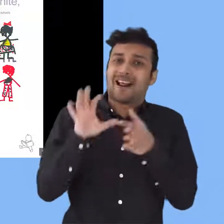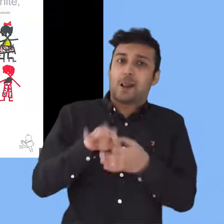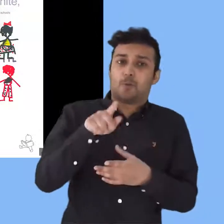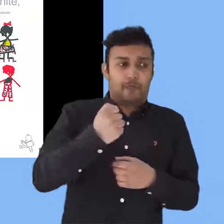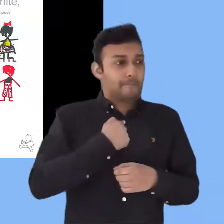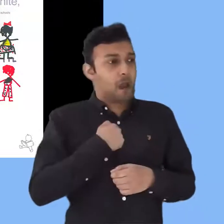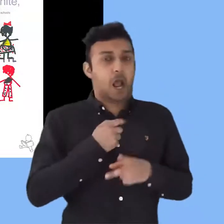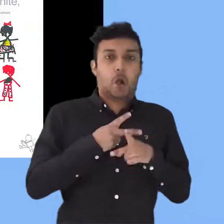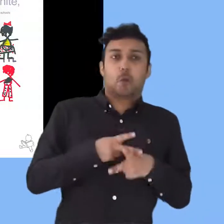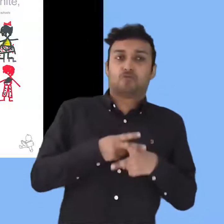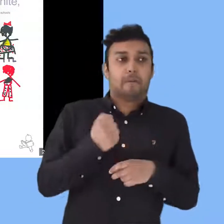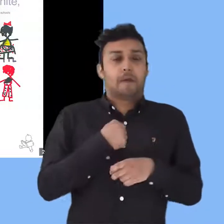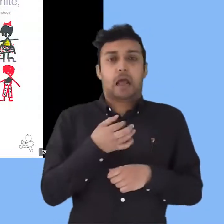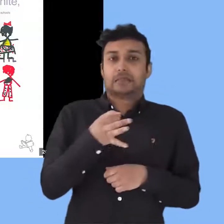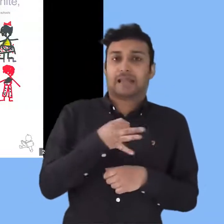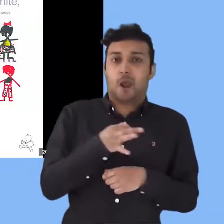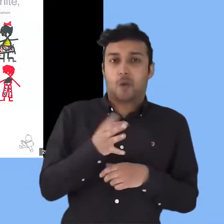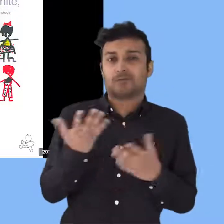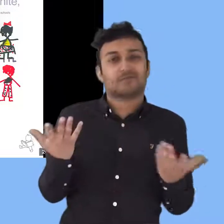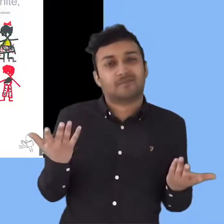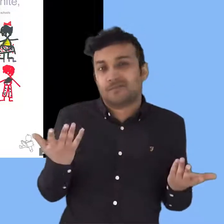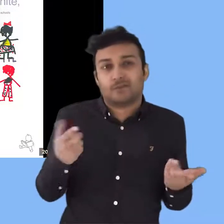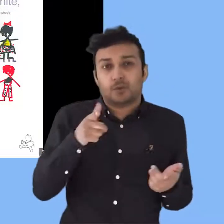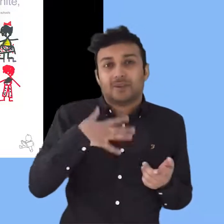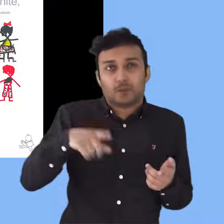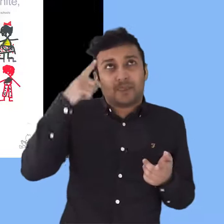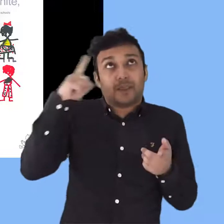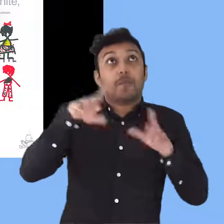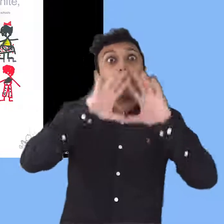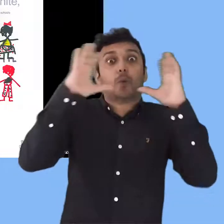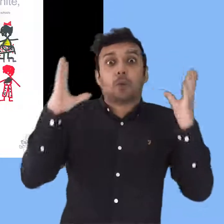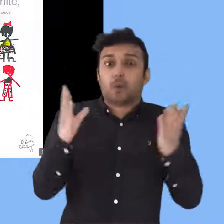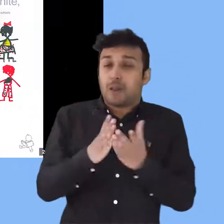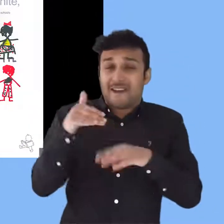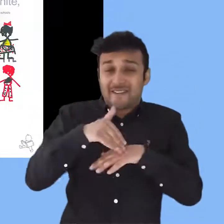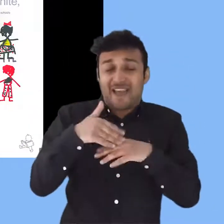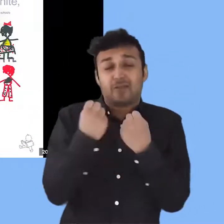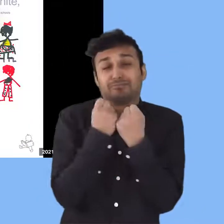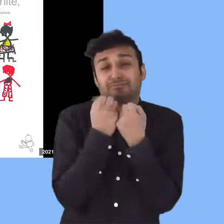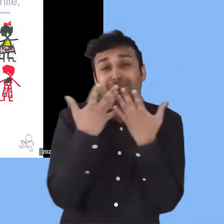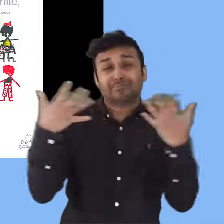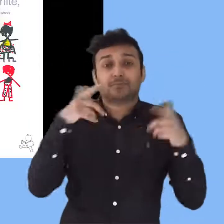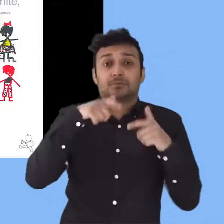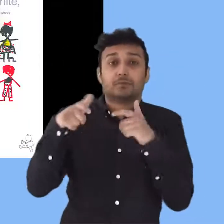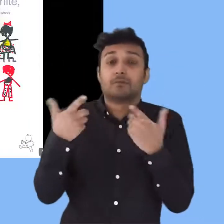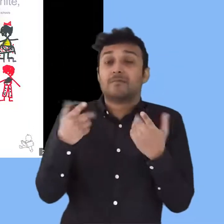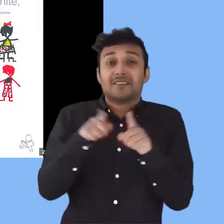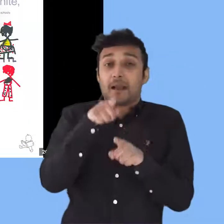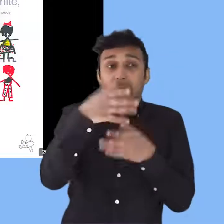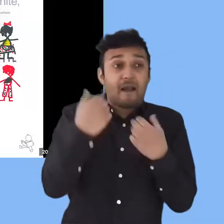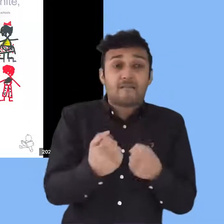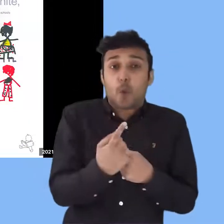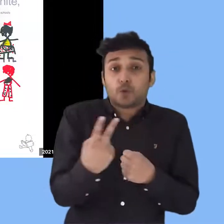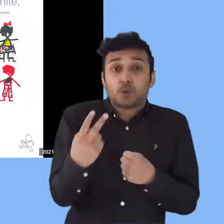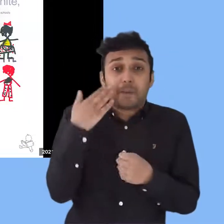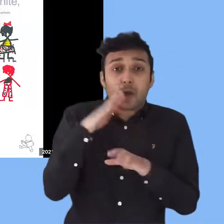This is an issue that affects all of us across the world, and we need to recognize that. Even if you do have 1 or 2 Black children or